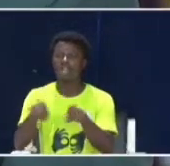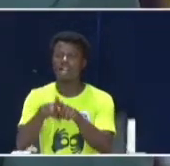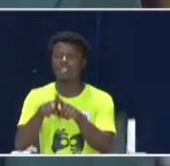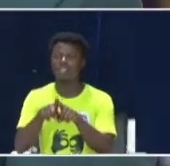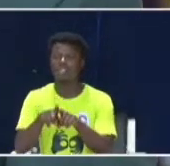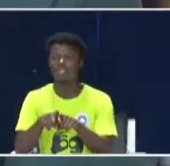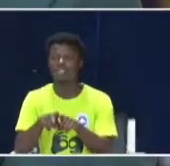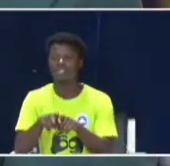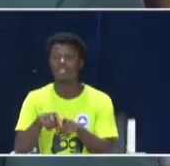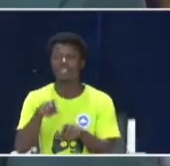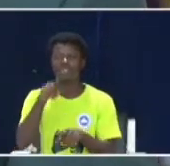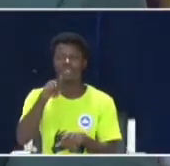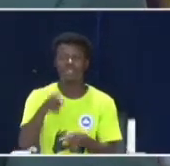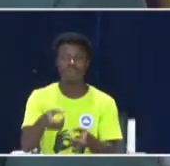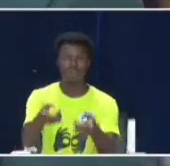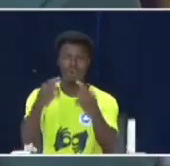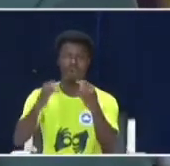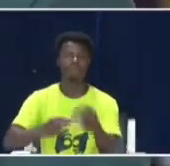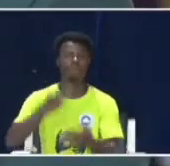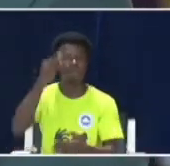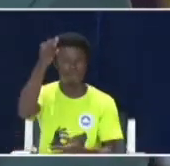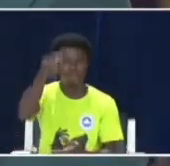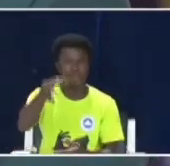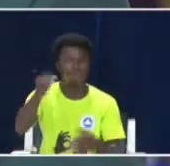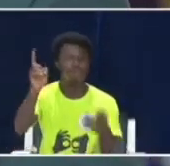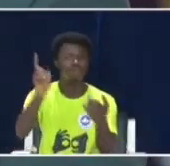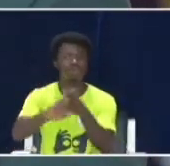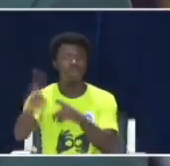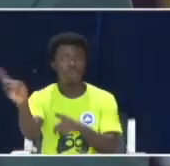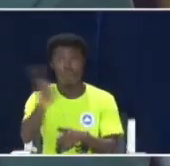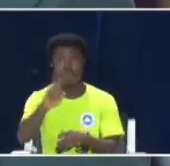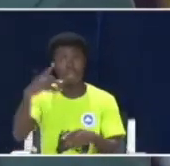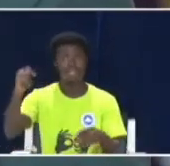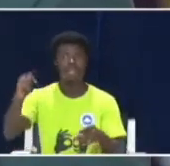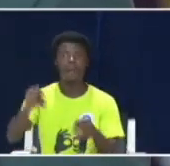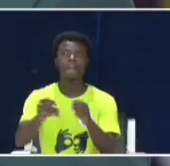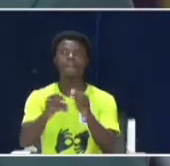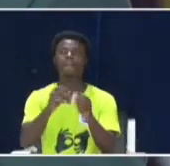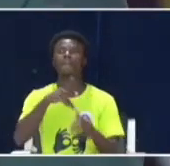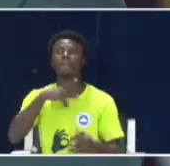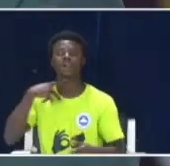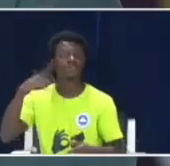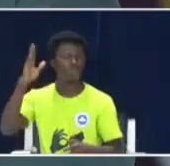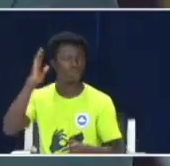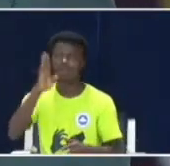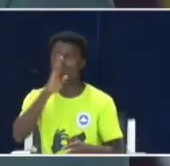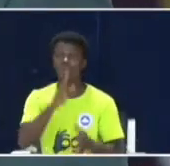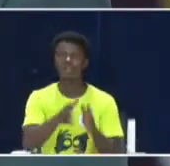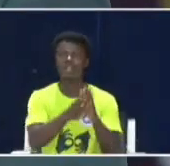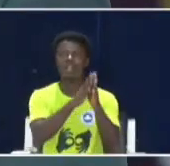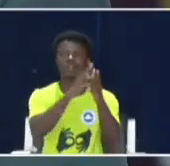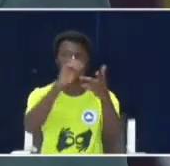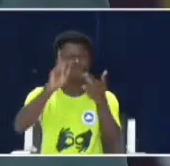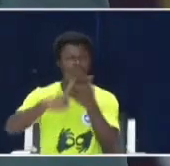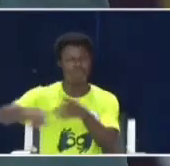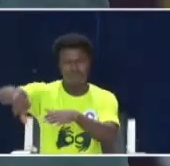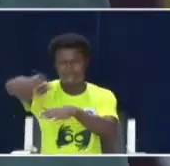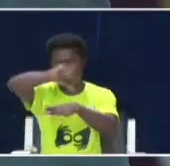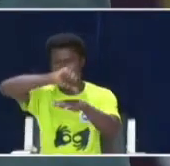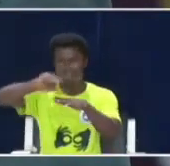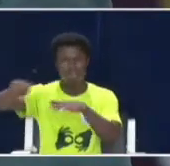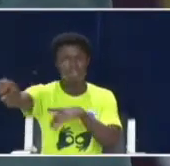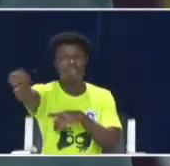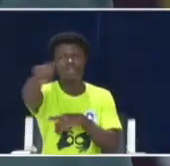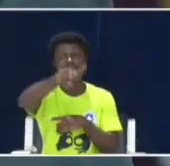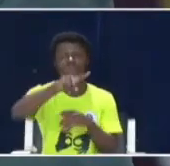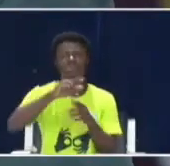you come forward to where the pastors will be lining up to anoint you, ni kete te ba ti wa si waju ni bi ti